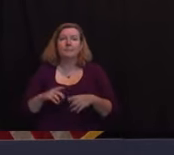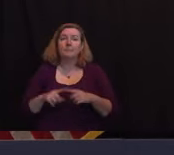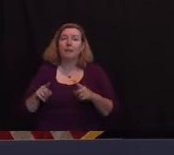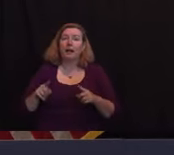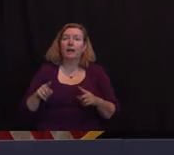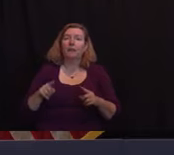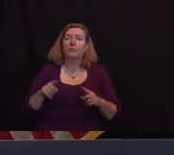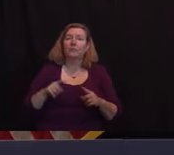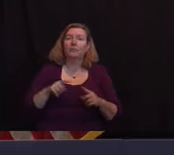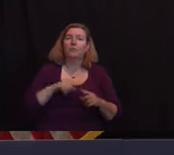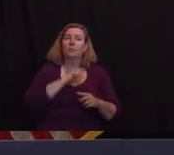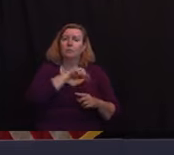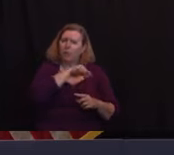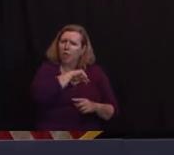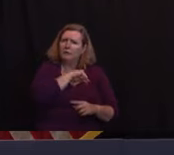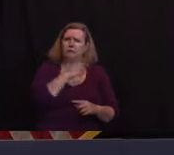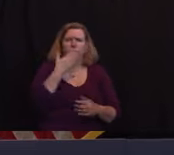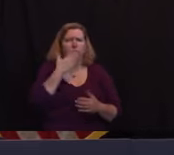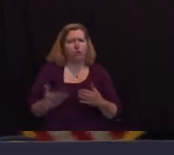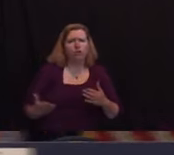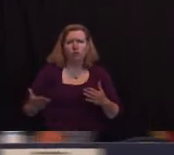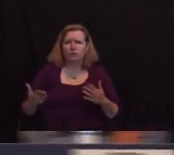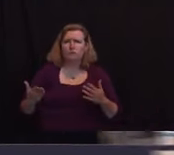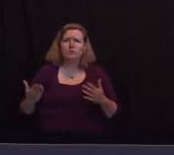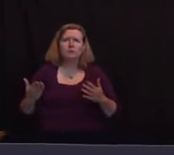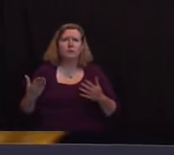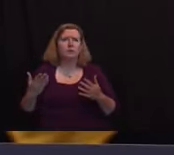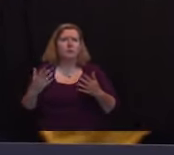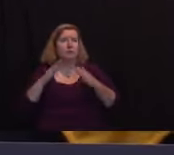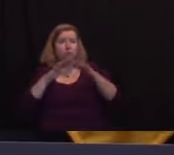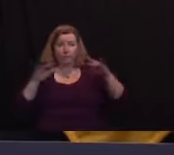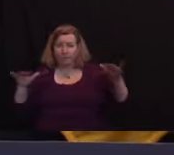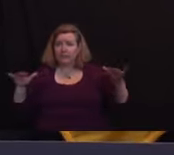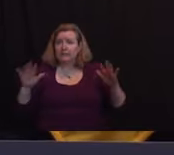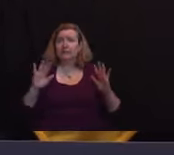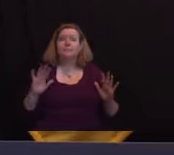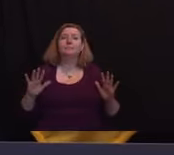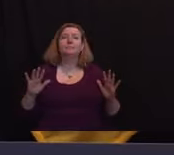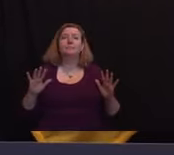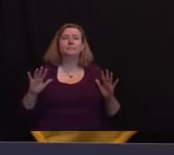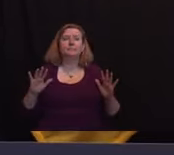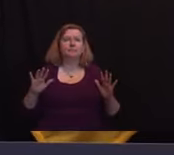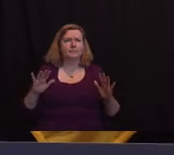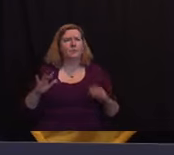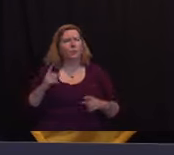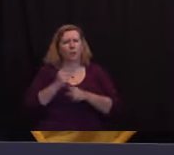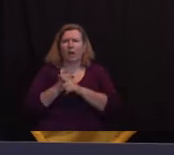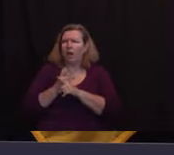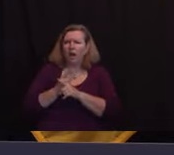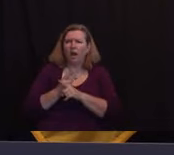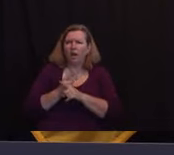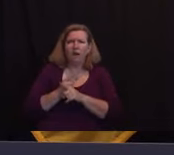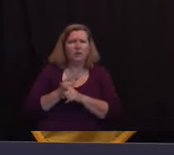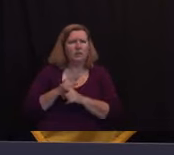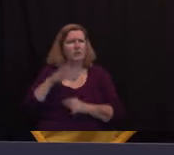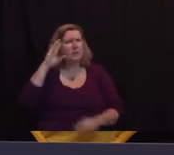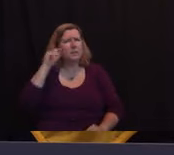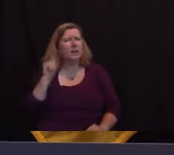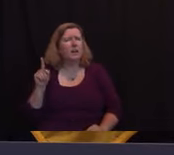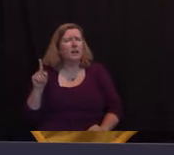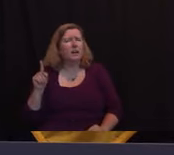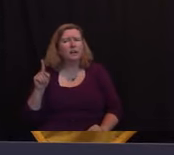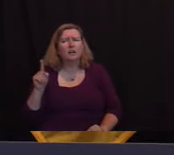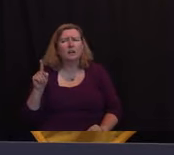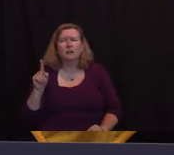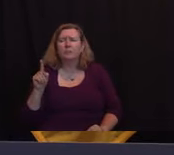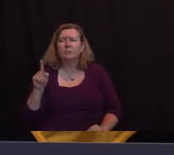new troopers is phenomenal. Yeah, and the diversity, just having been a guy who is in the midst of your colleagues every single day of my life, but